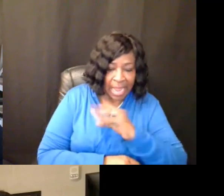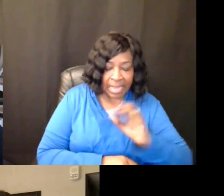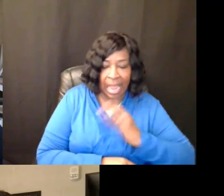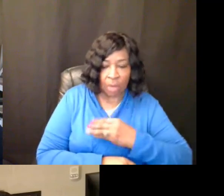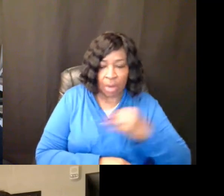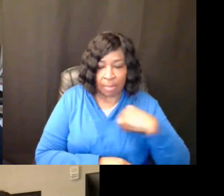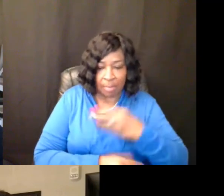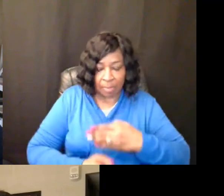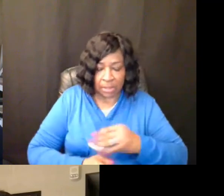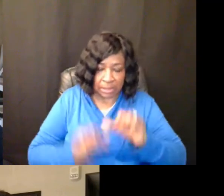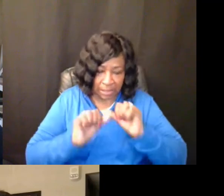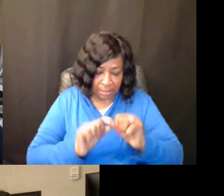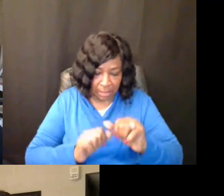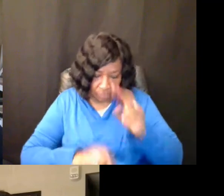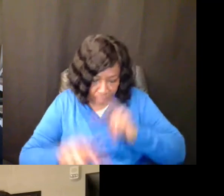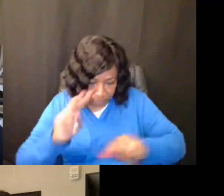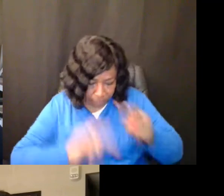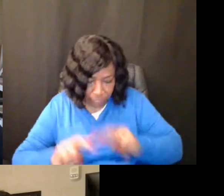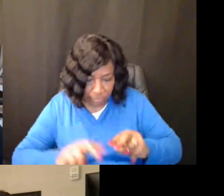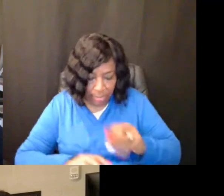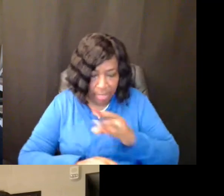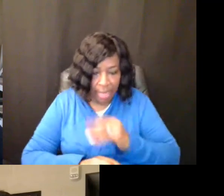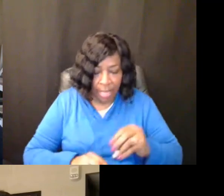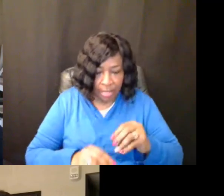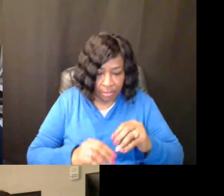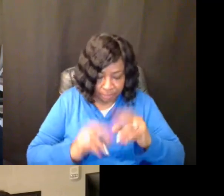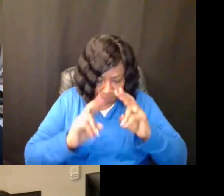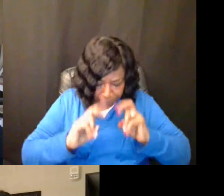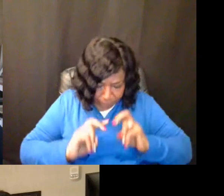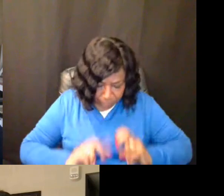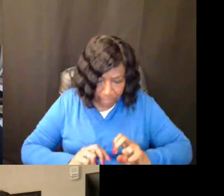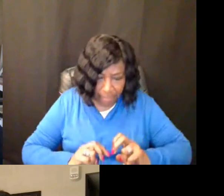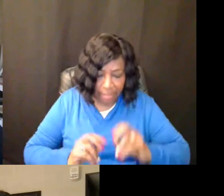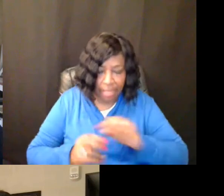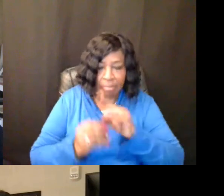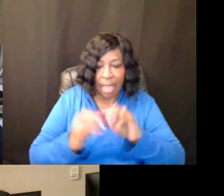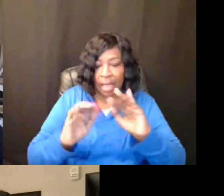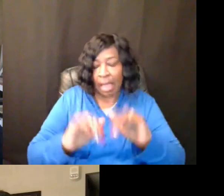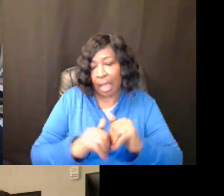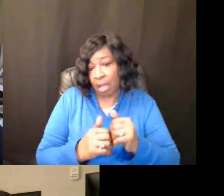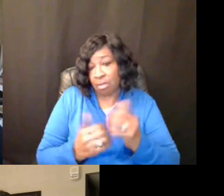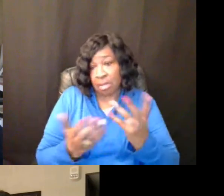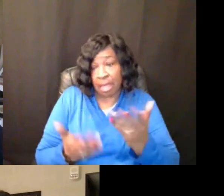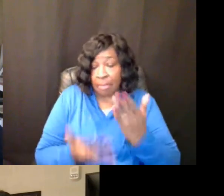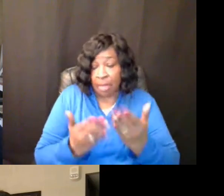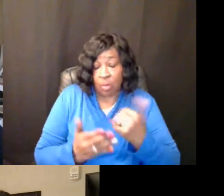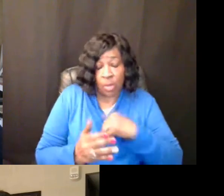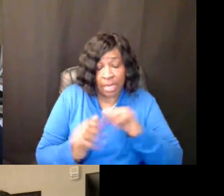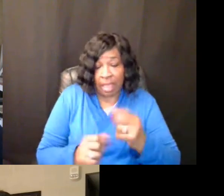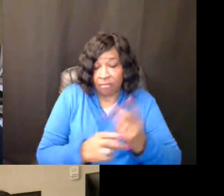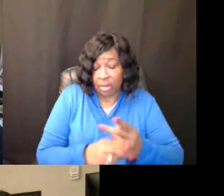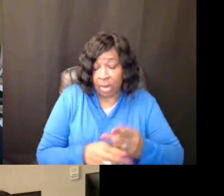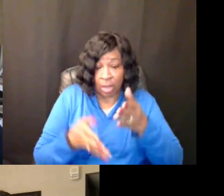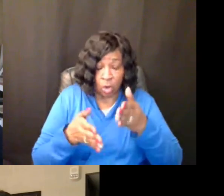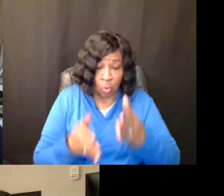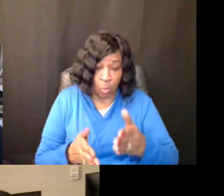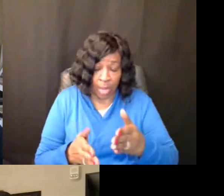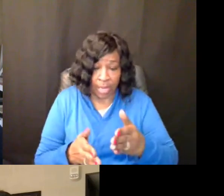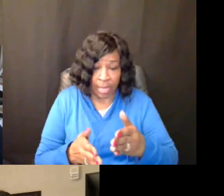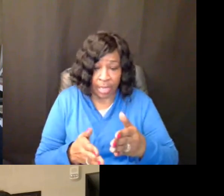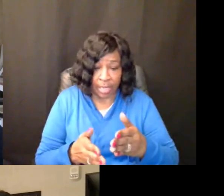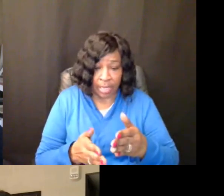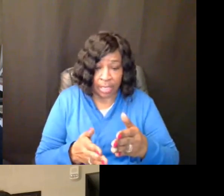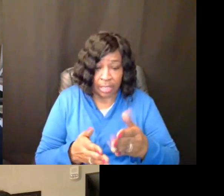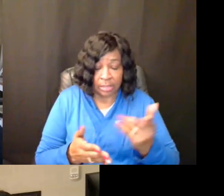to continue to look at and look more deeply about how, maybe we can figure out a way to. So